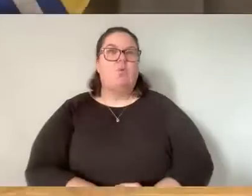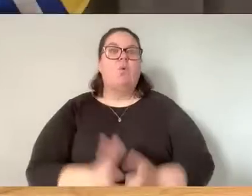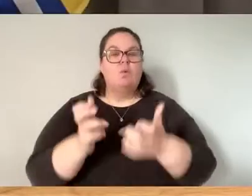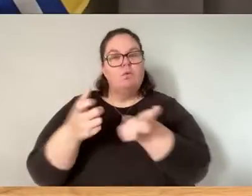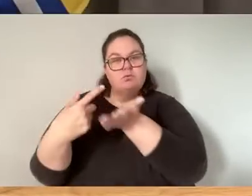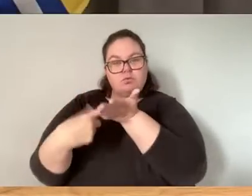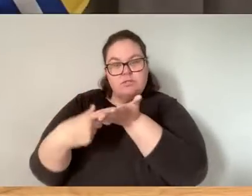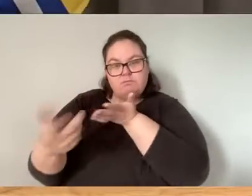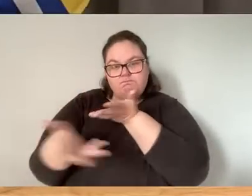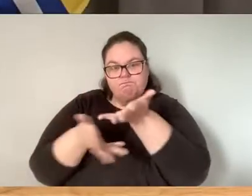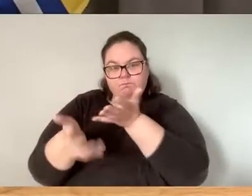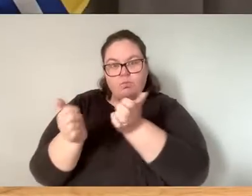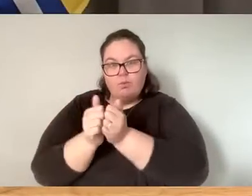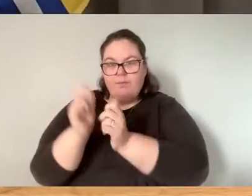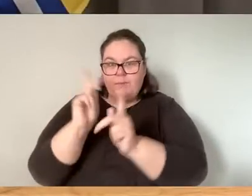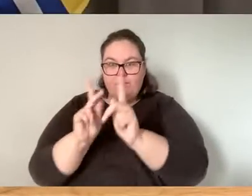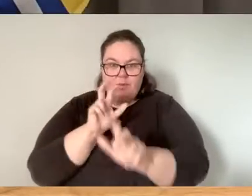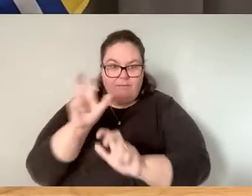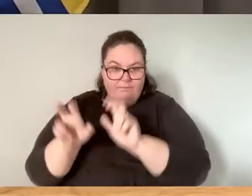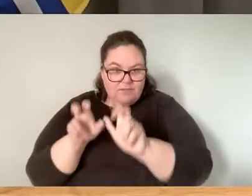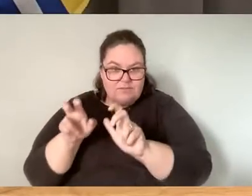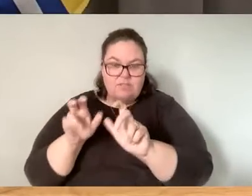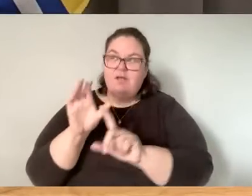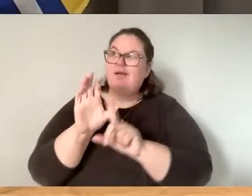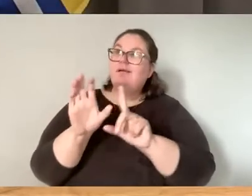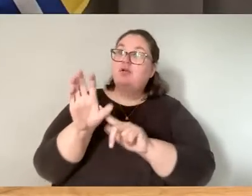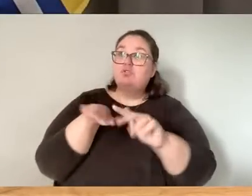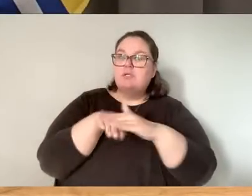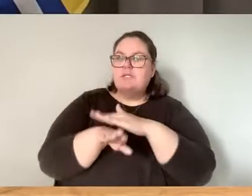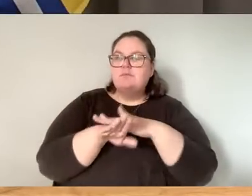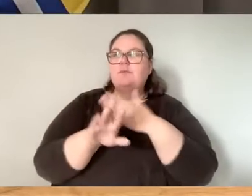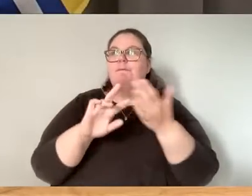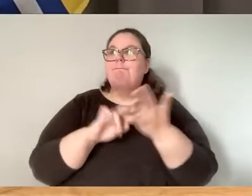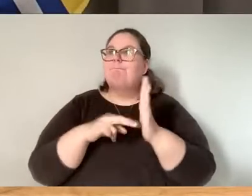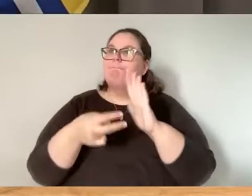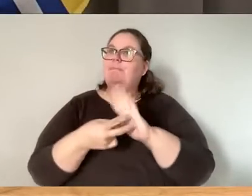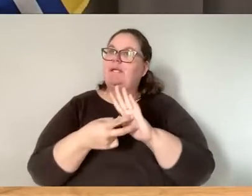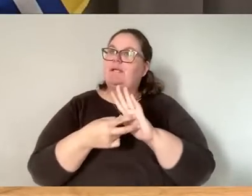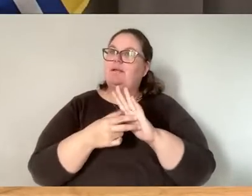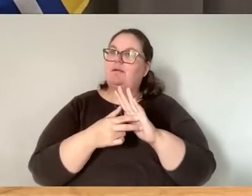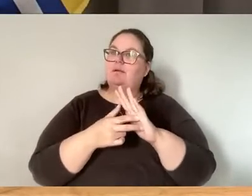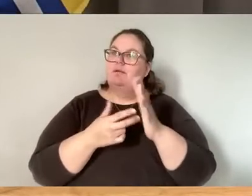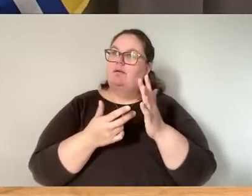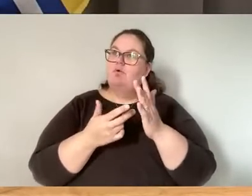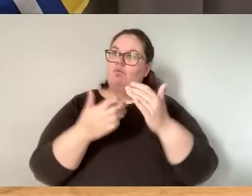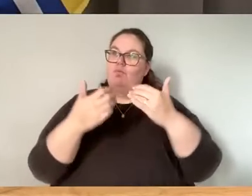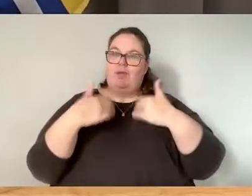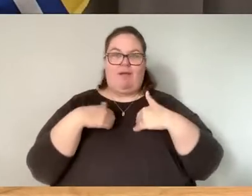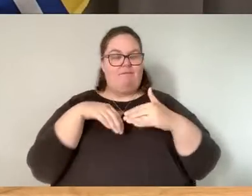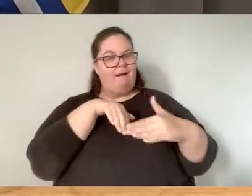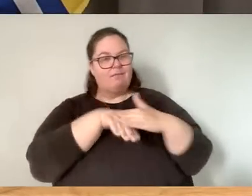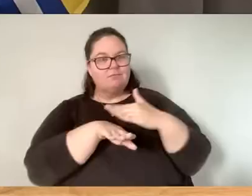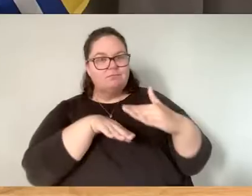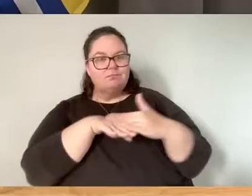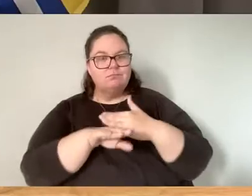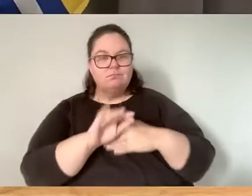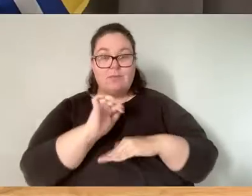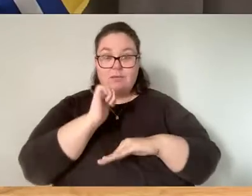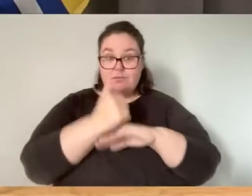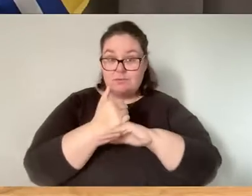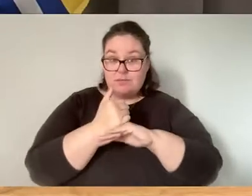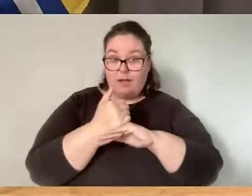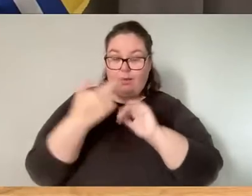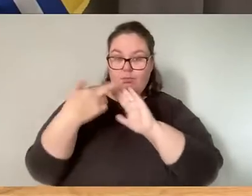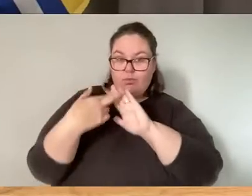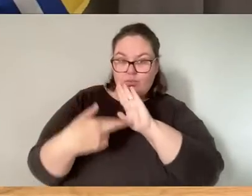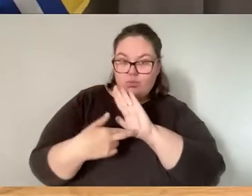and to have a culture of accessibility and to also implement measures. There isn't necessarily in